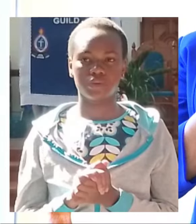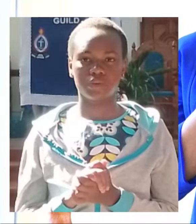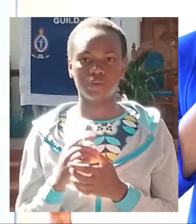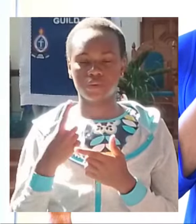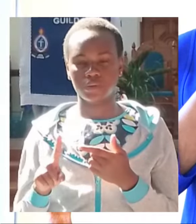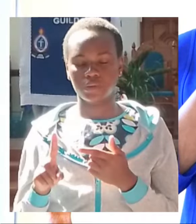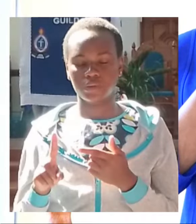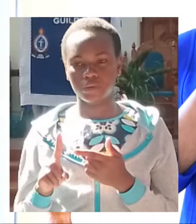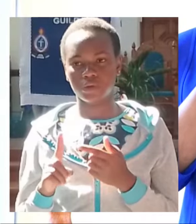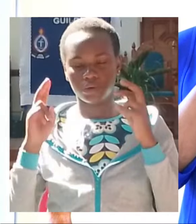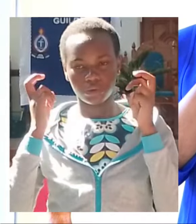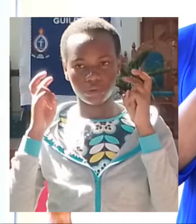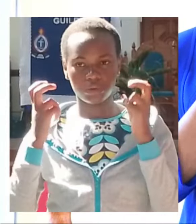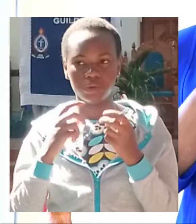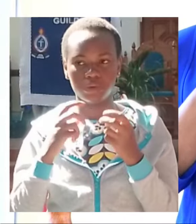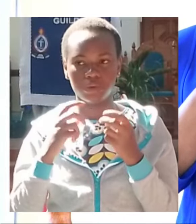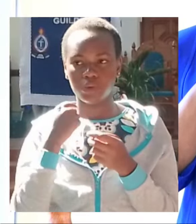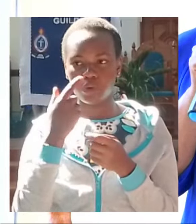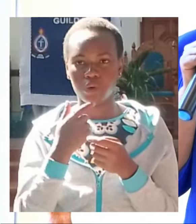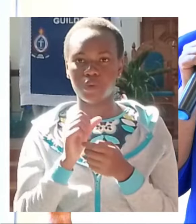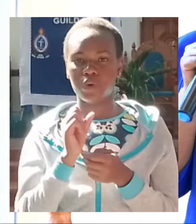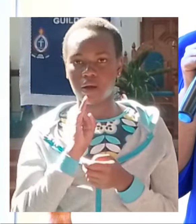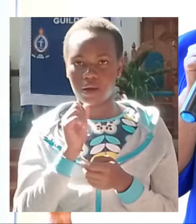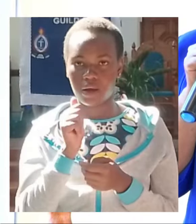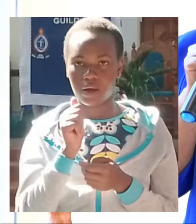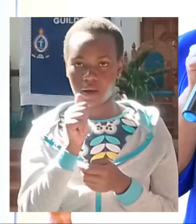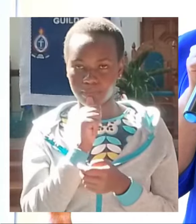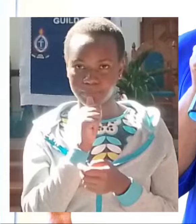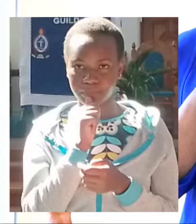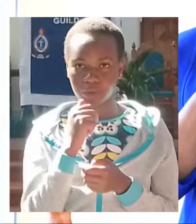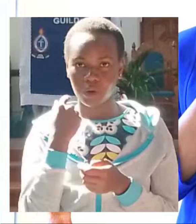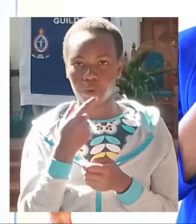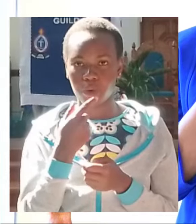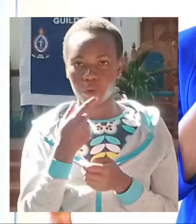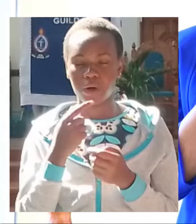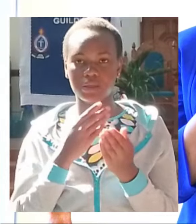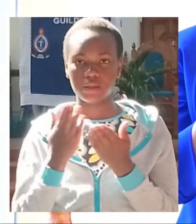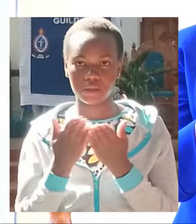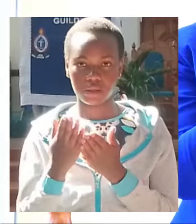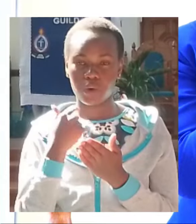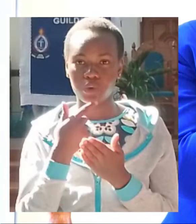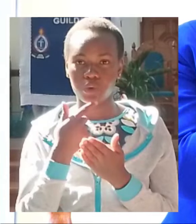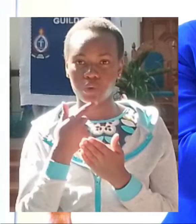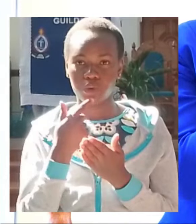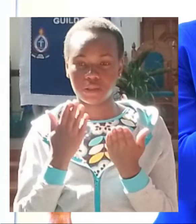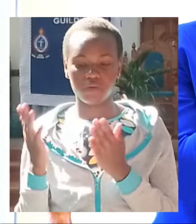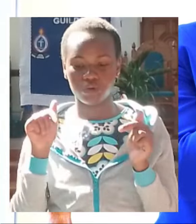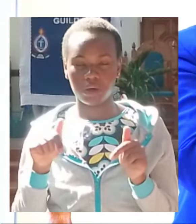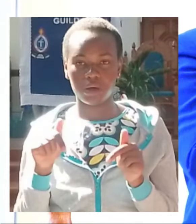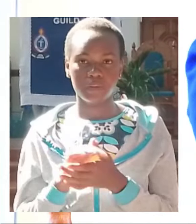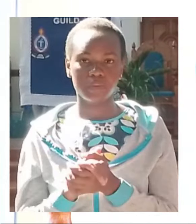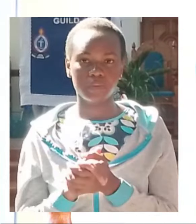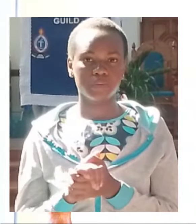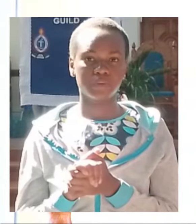Back to the motto. Whom I am is whom I serve. Whom do you serve today?